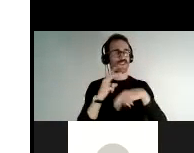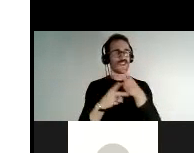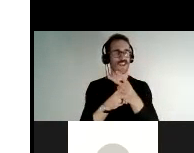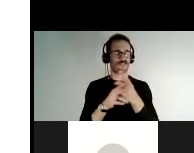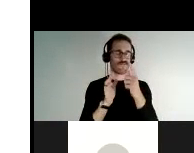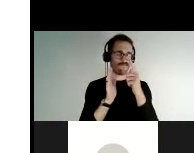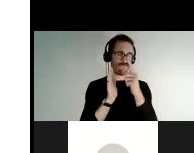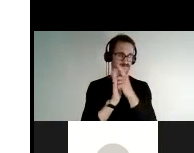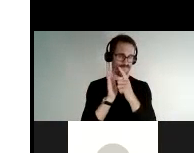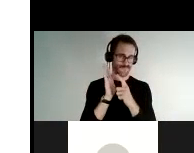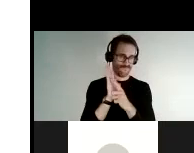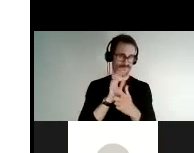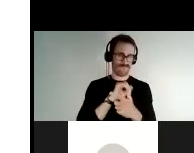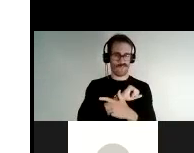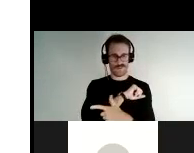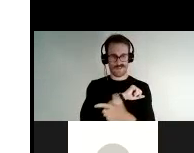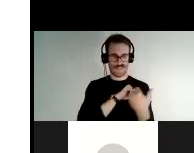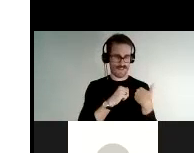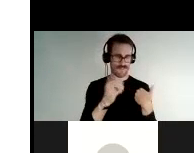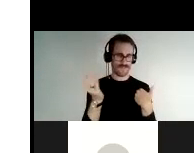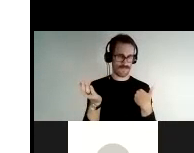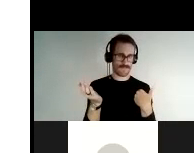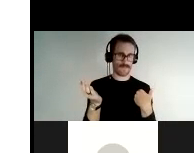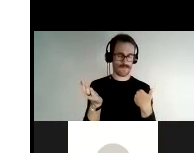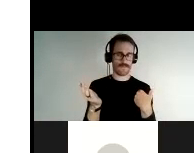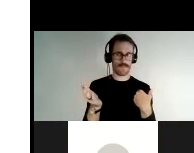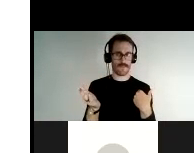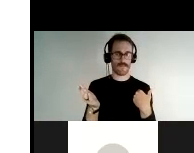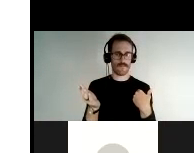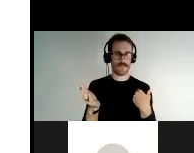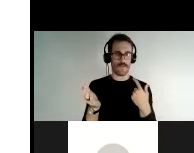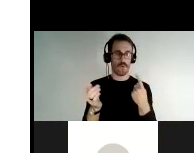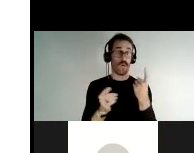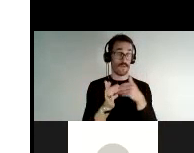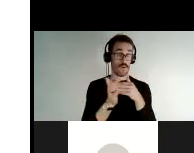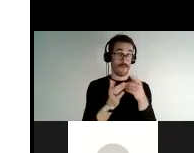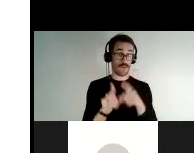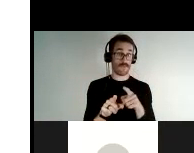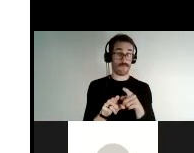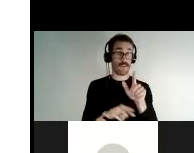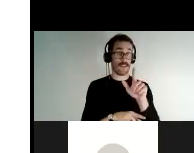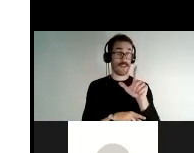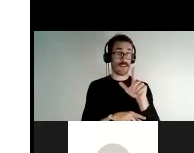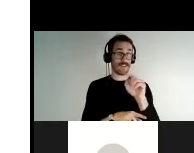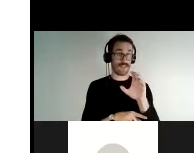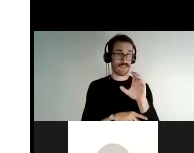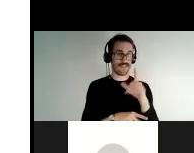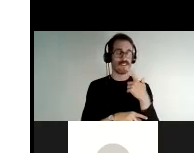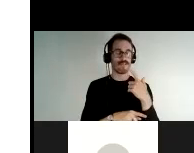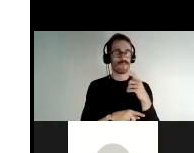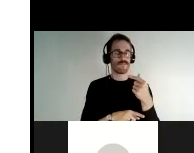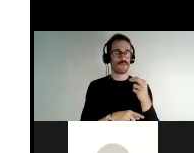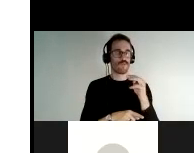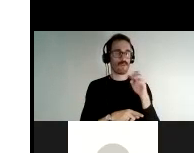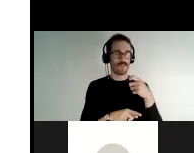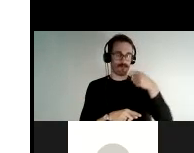One of the things that happens within long-term care homes is grooming. Oftentimes it won't necessarily be a staff member,